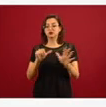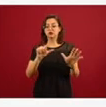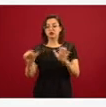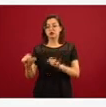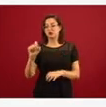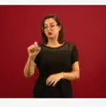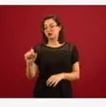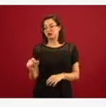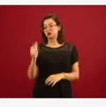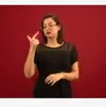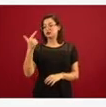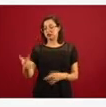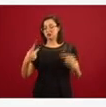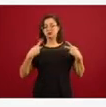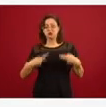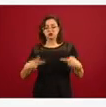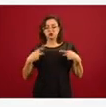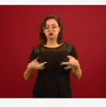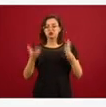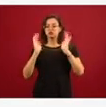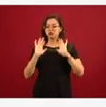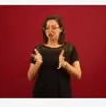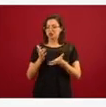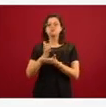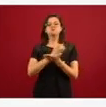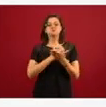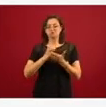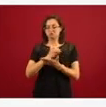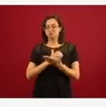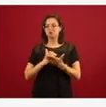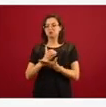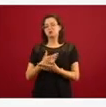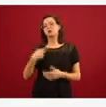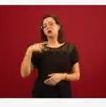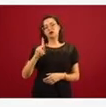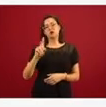number of cases that have recovered so far. This is the number of recovered patients,